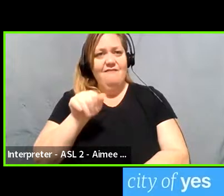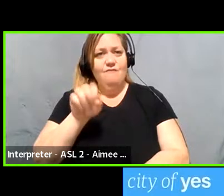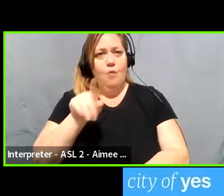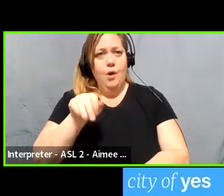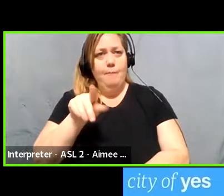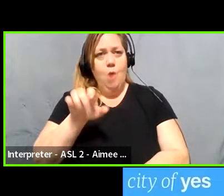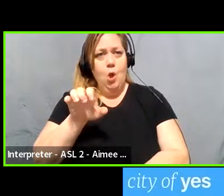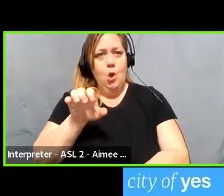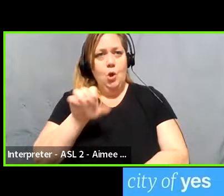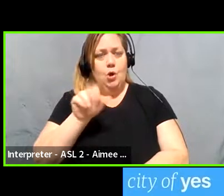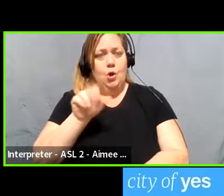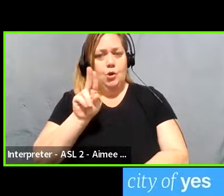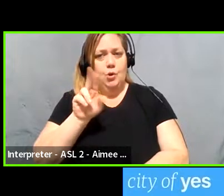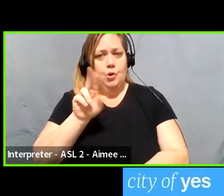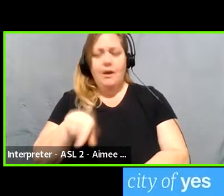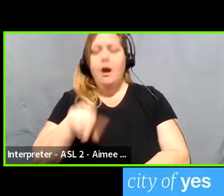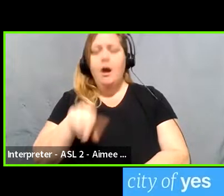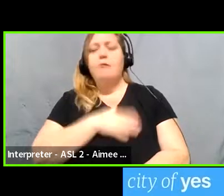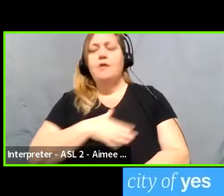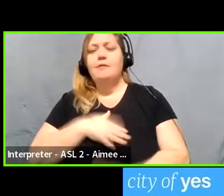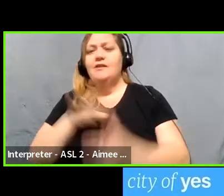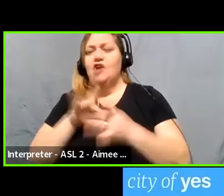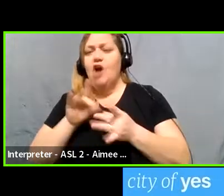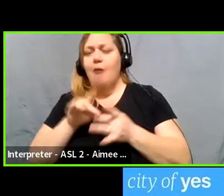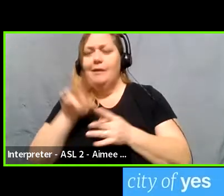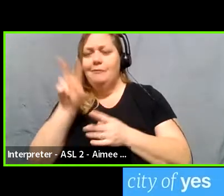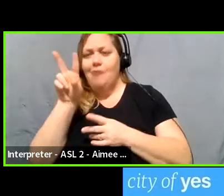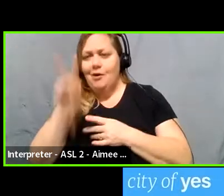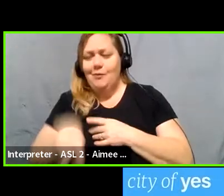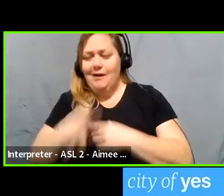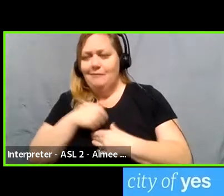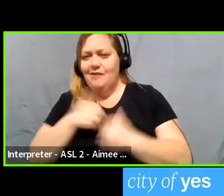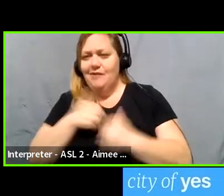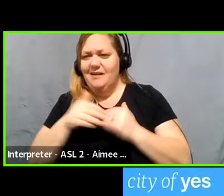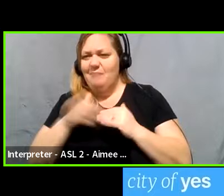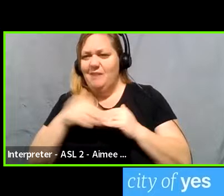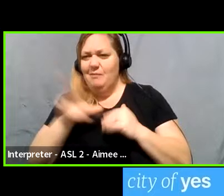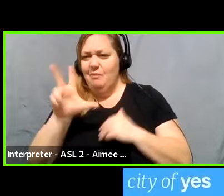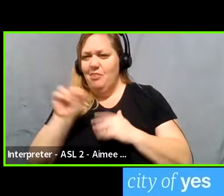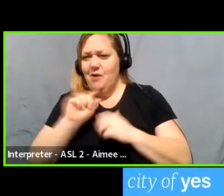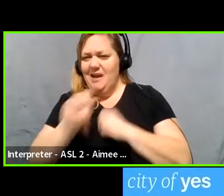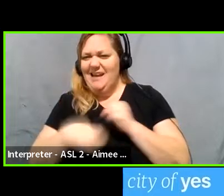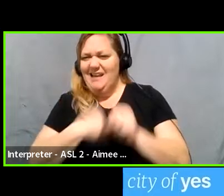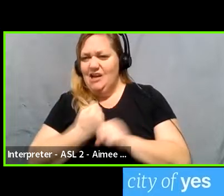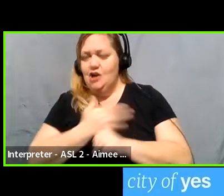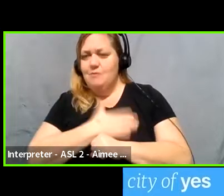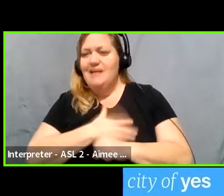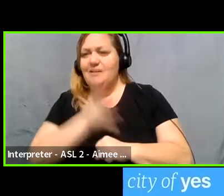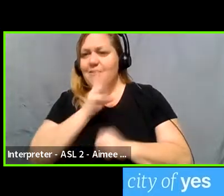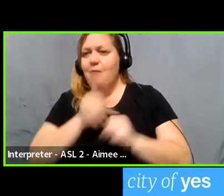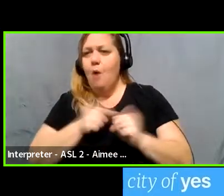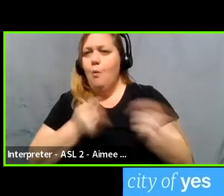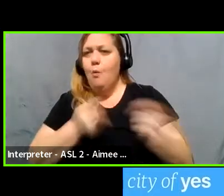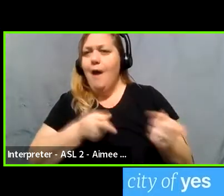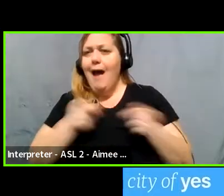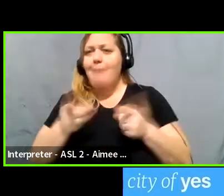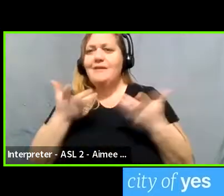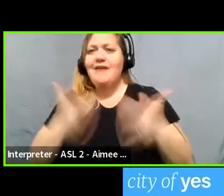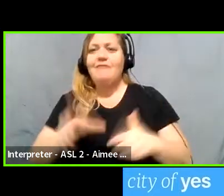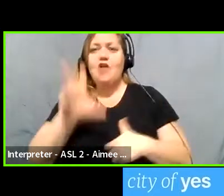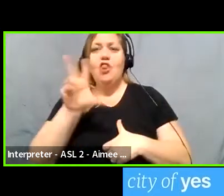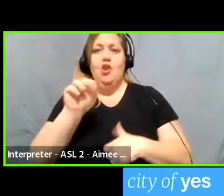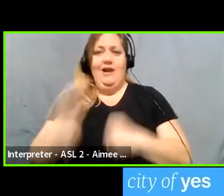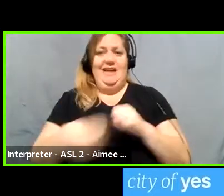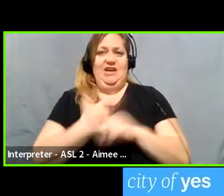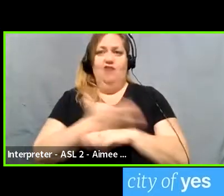There was a comment on the one place. It's at the minimum 30 years. Please speak about what happens after this 30 years.